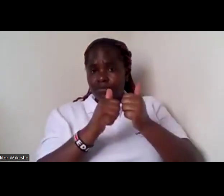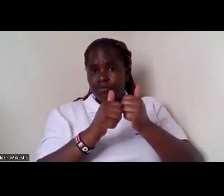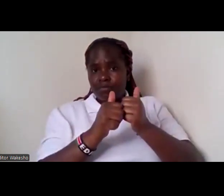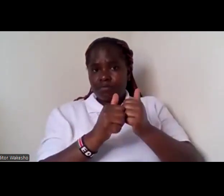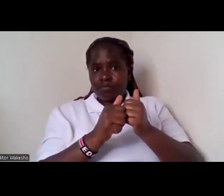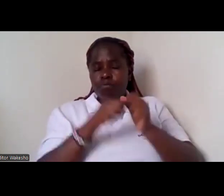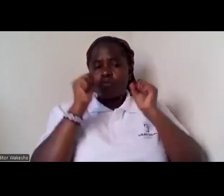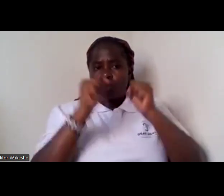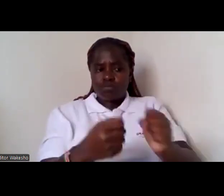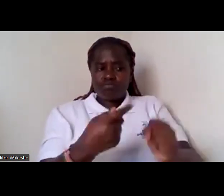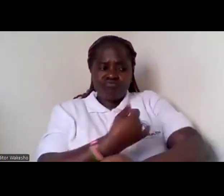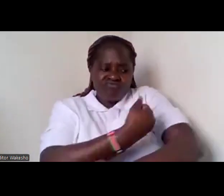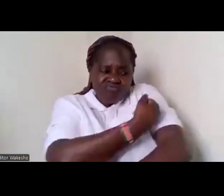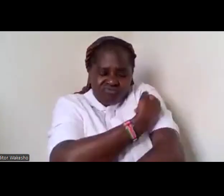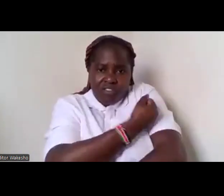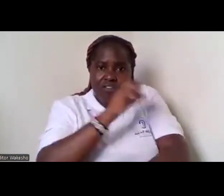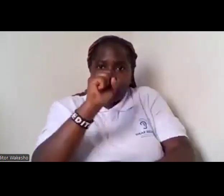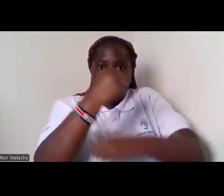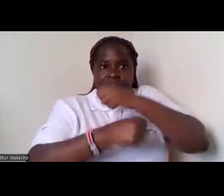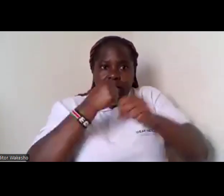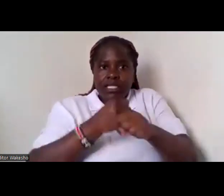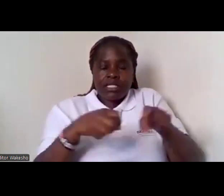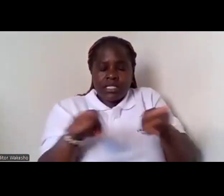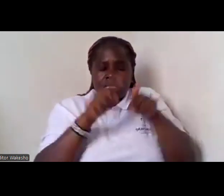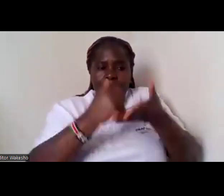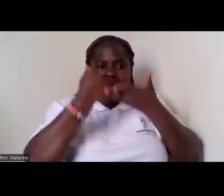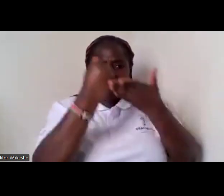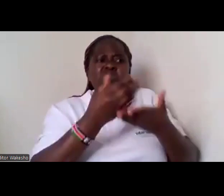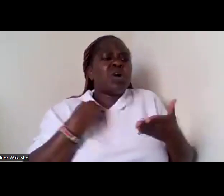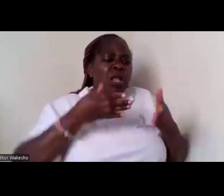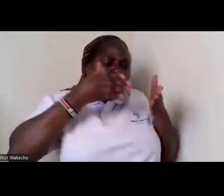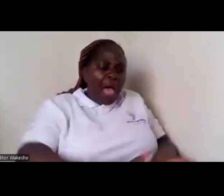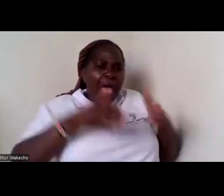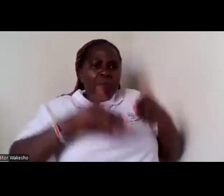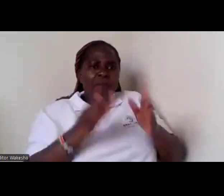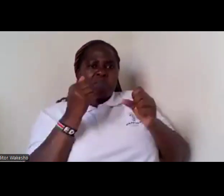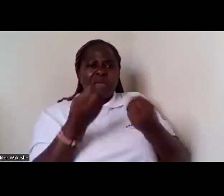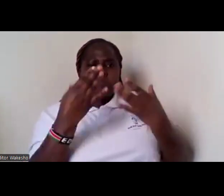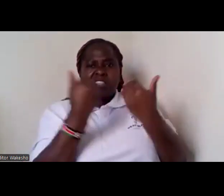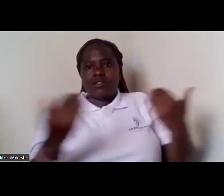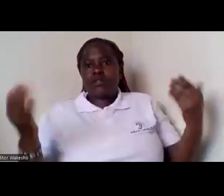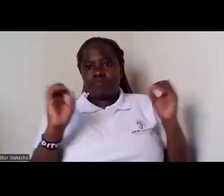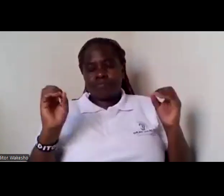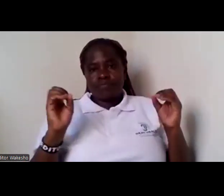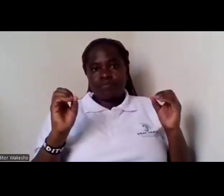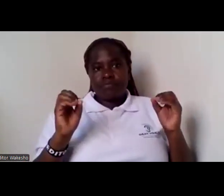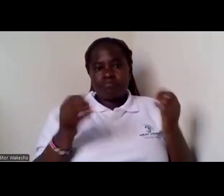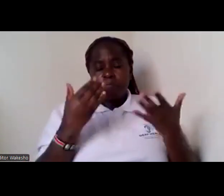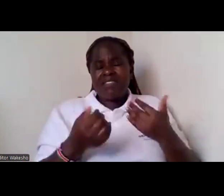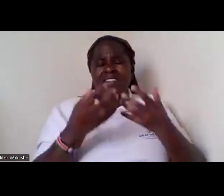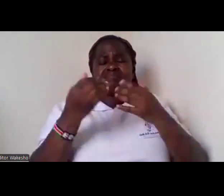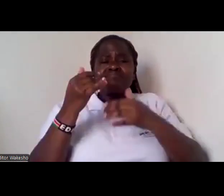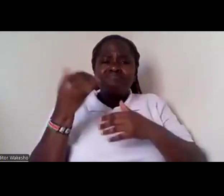to 5 years. So it's also good for spacing children. And it's good for those who have very heavy flows because it